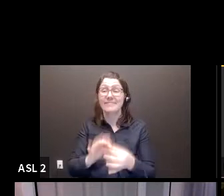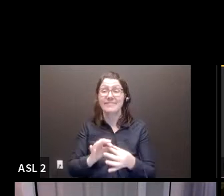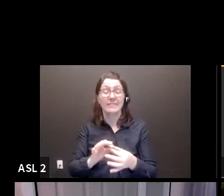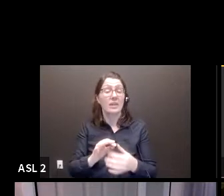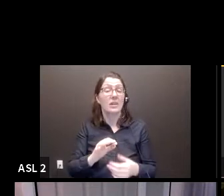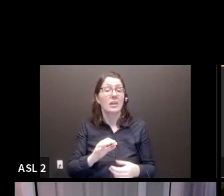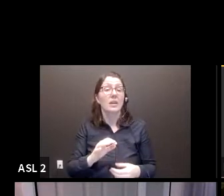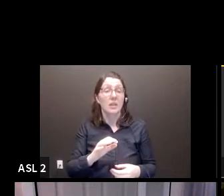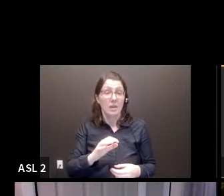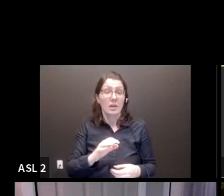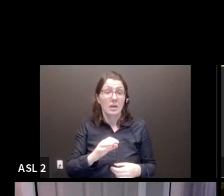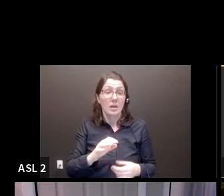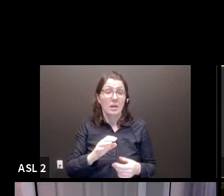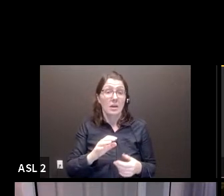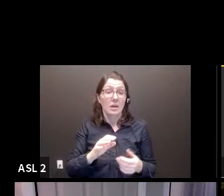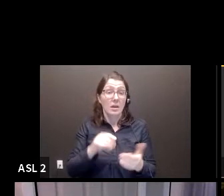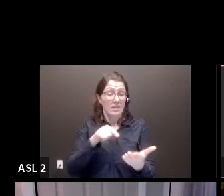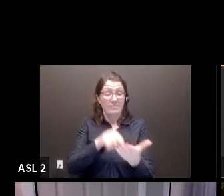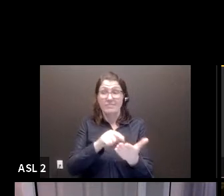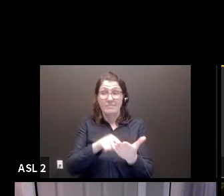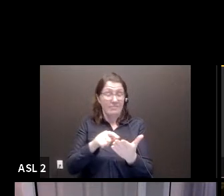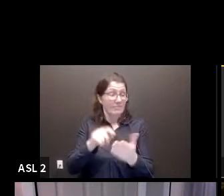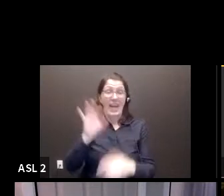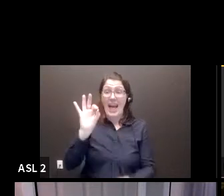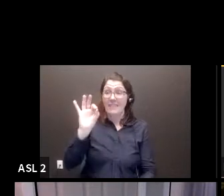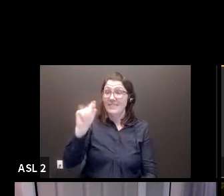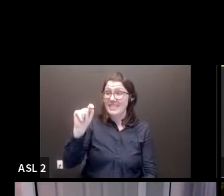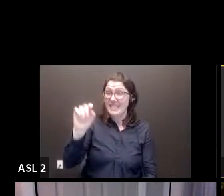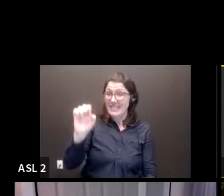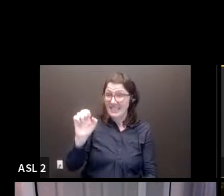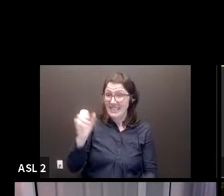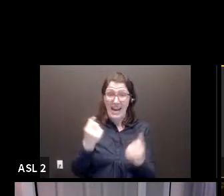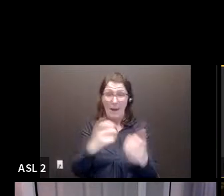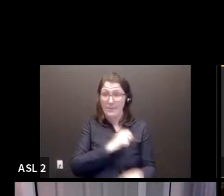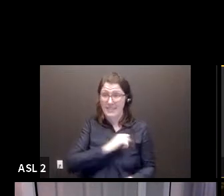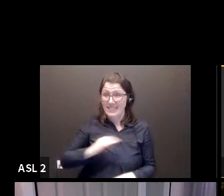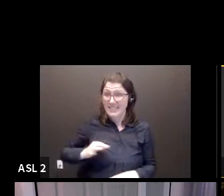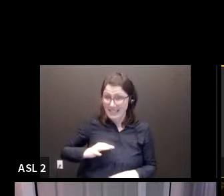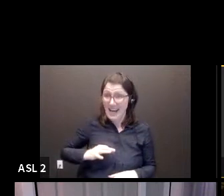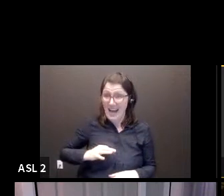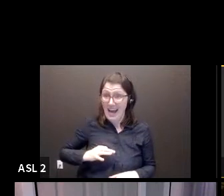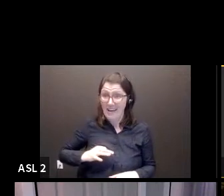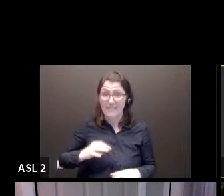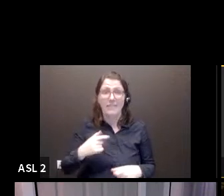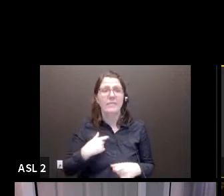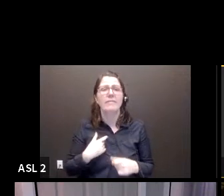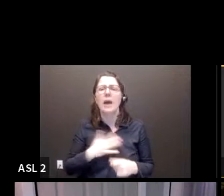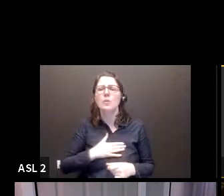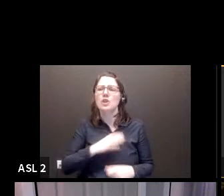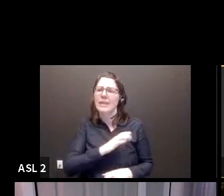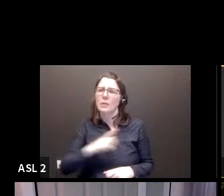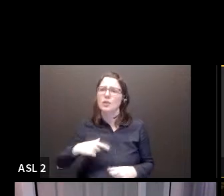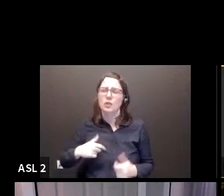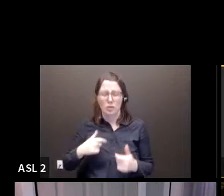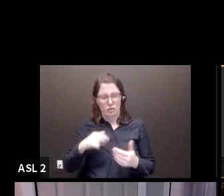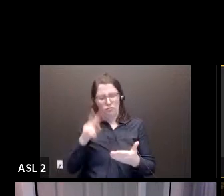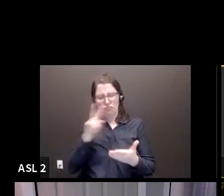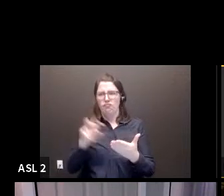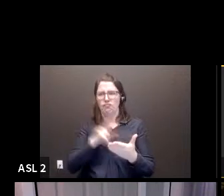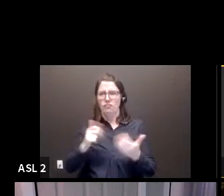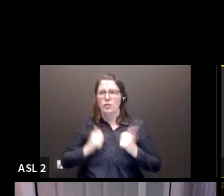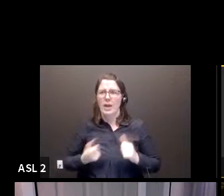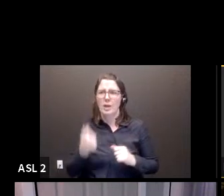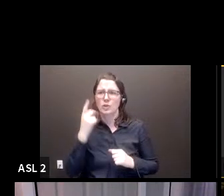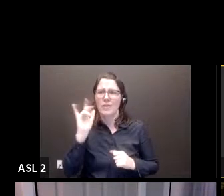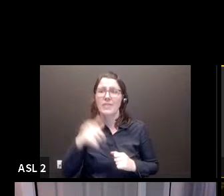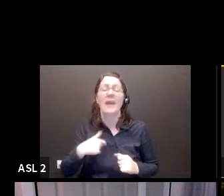attempt to understand that amount i'd be happy to unpack that further should the board require more information on that we can provide that in the in the